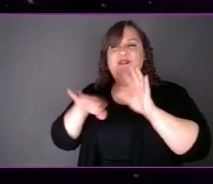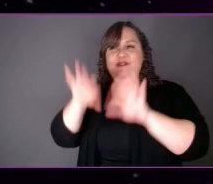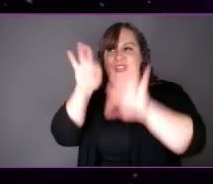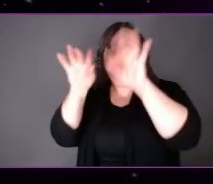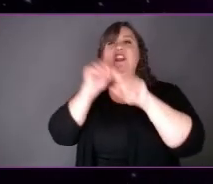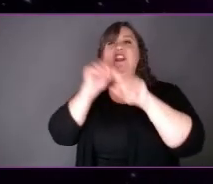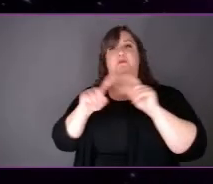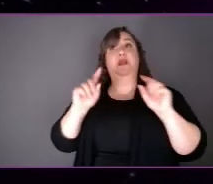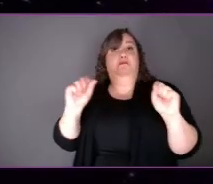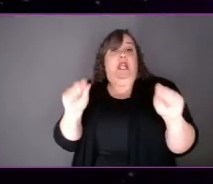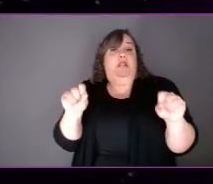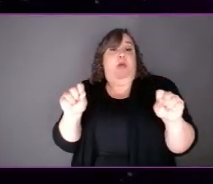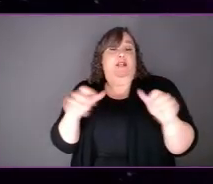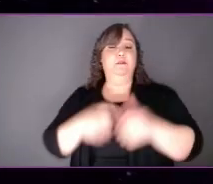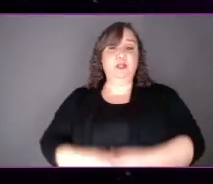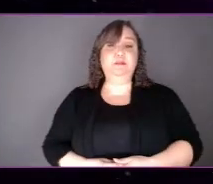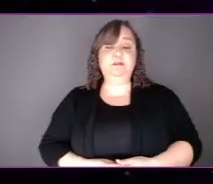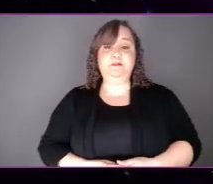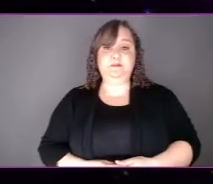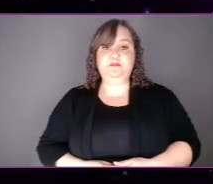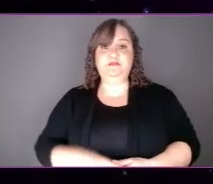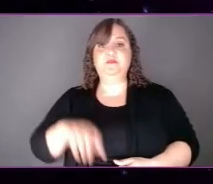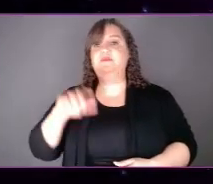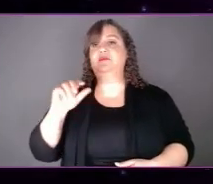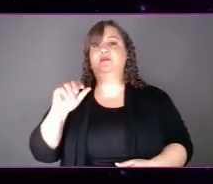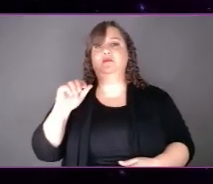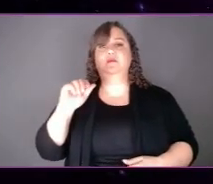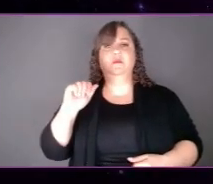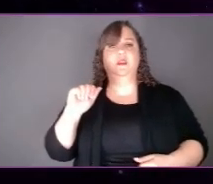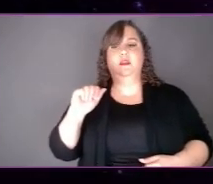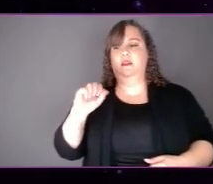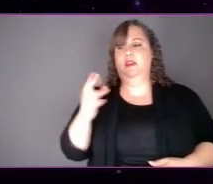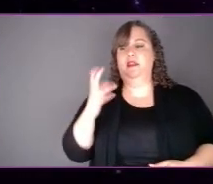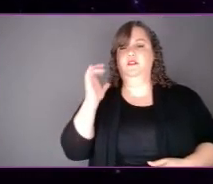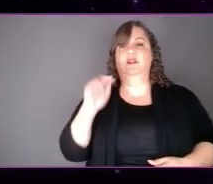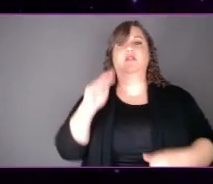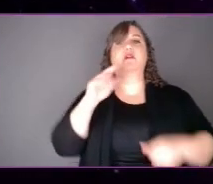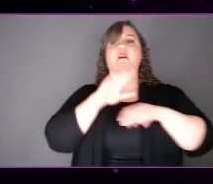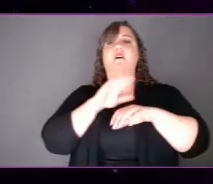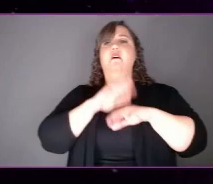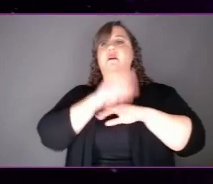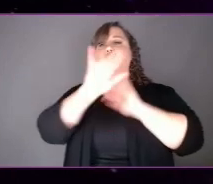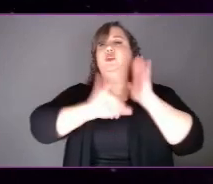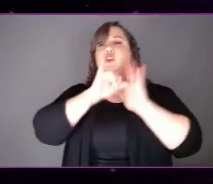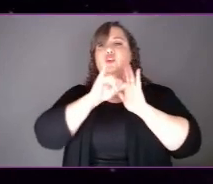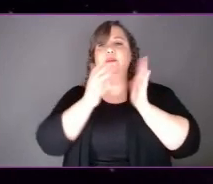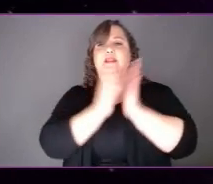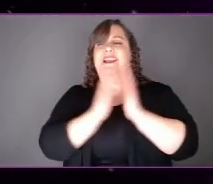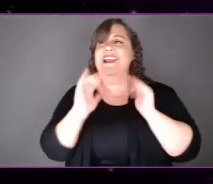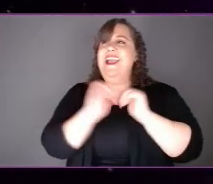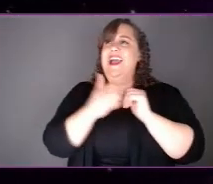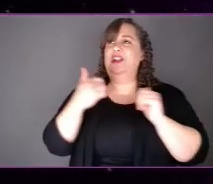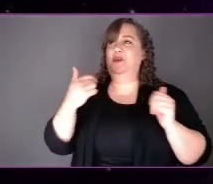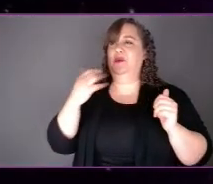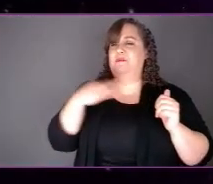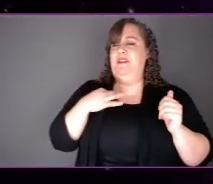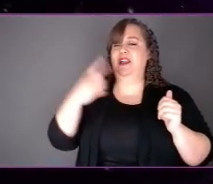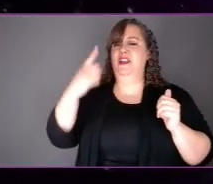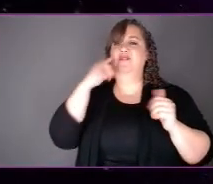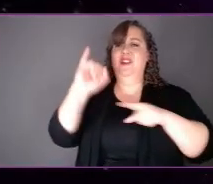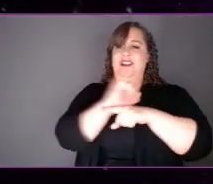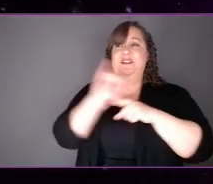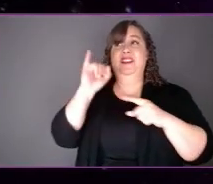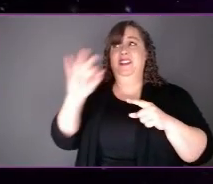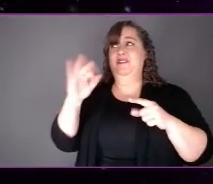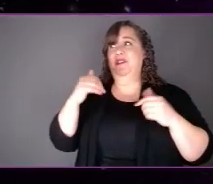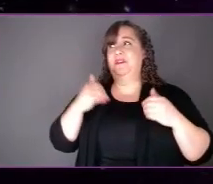folks. So Ashwin on YouTube asks, how do we go about applying for an internship if we don't have much experience